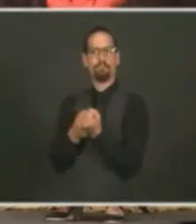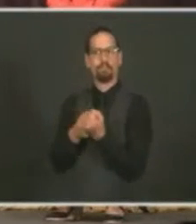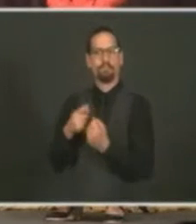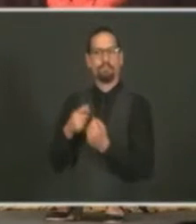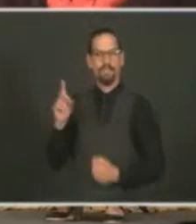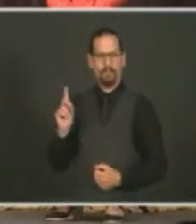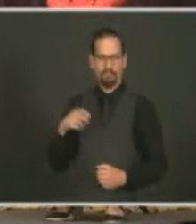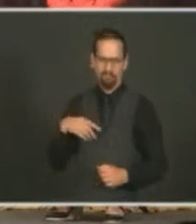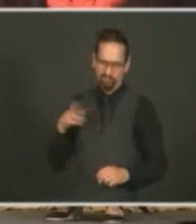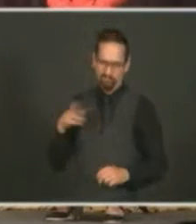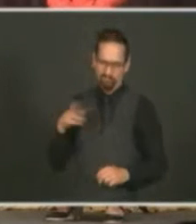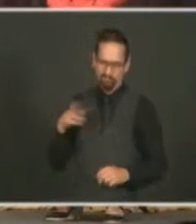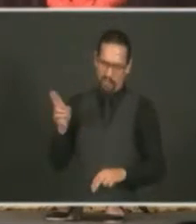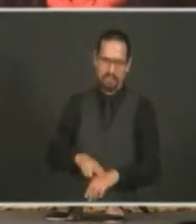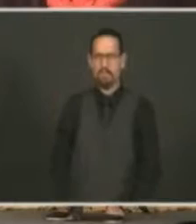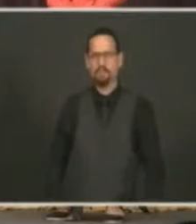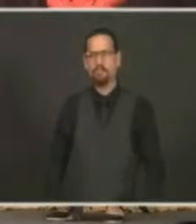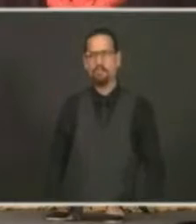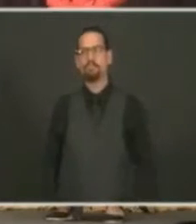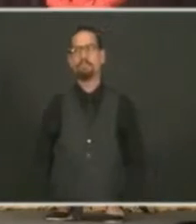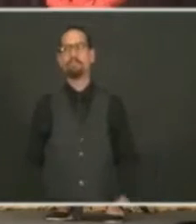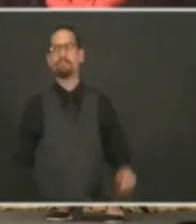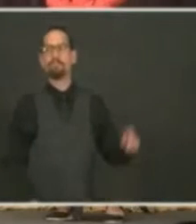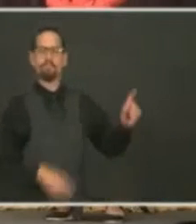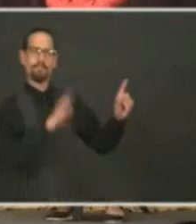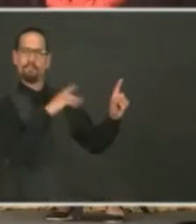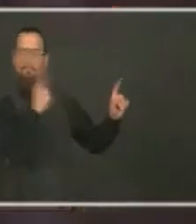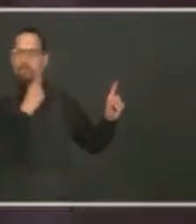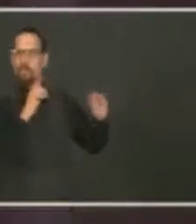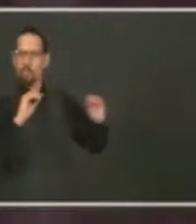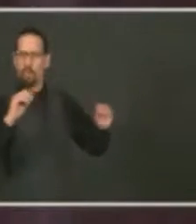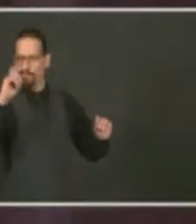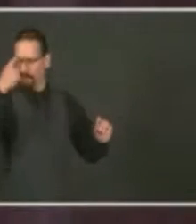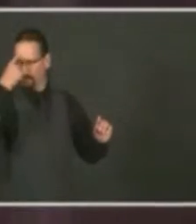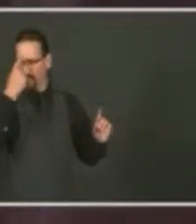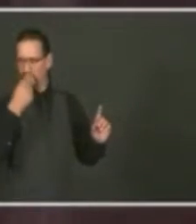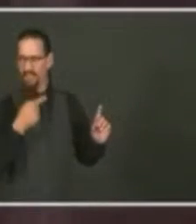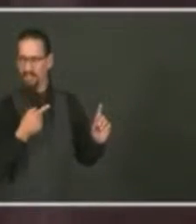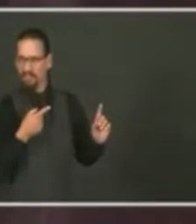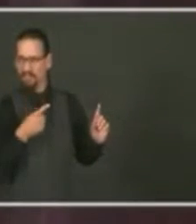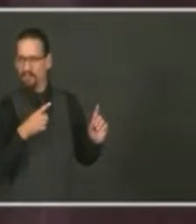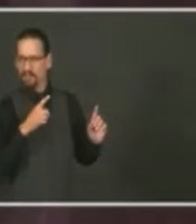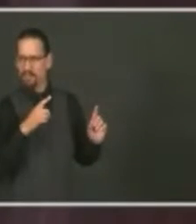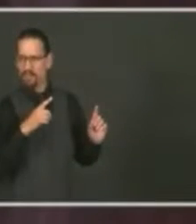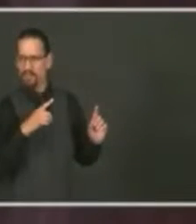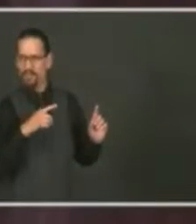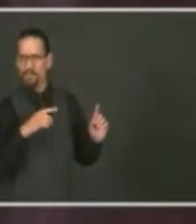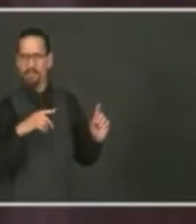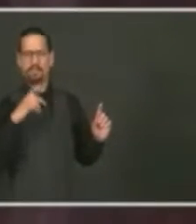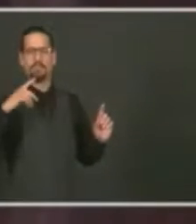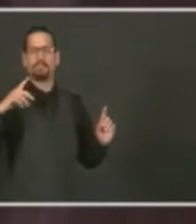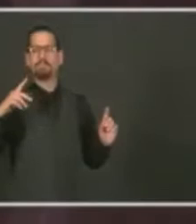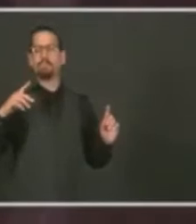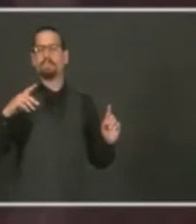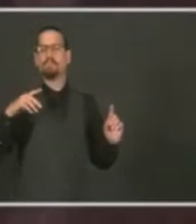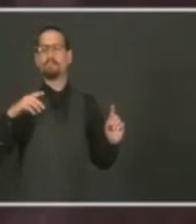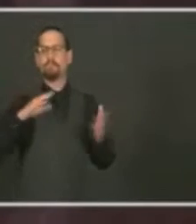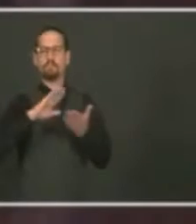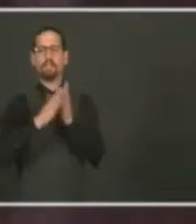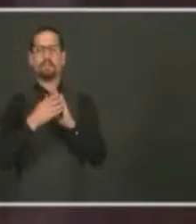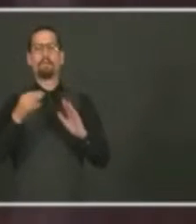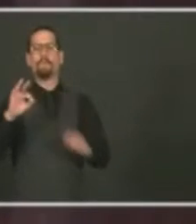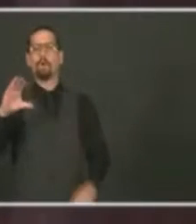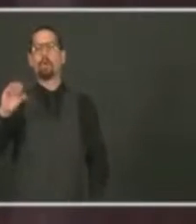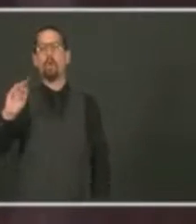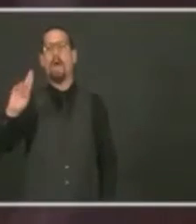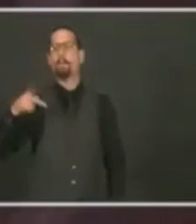reaction that the no governor PC in URI this year? So sad. That is so sad, but it has to be. You know, it is what it